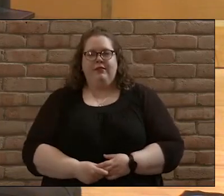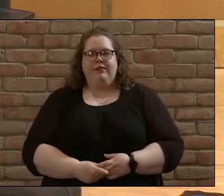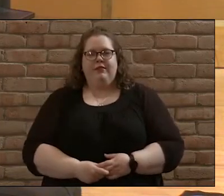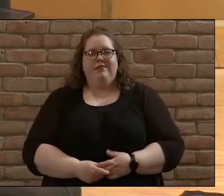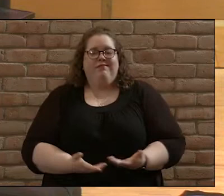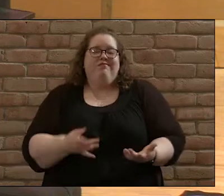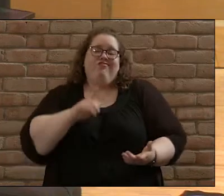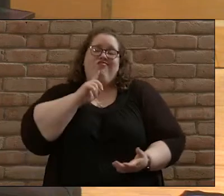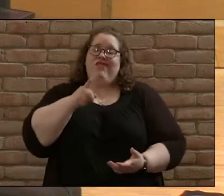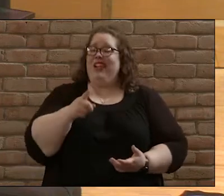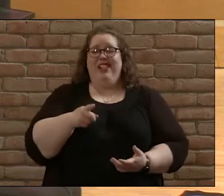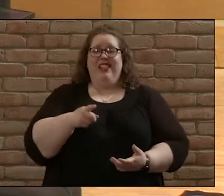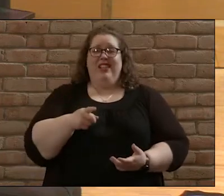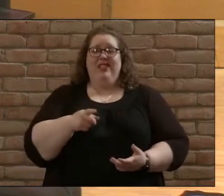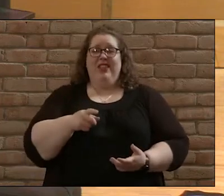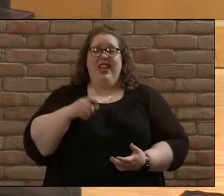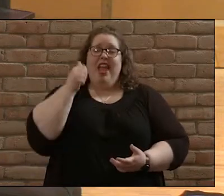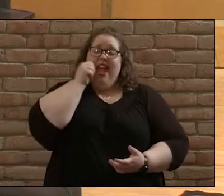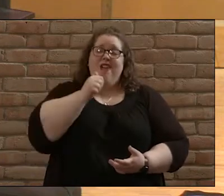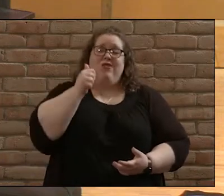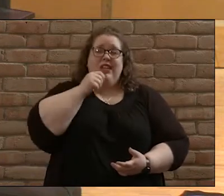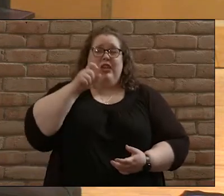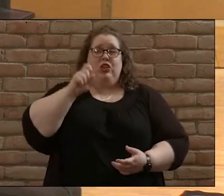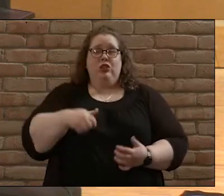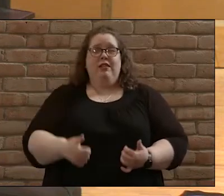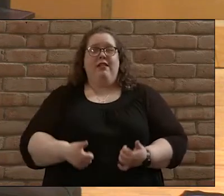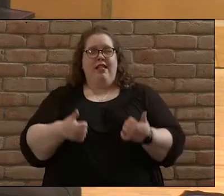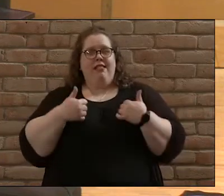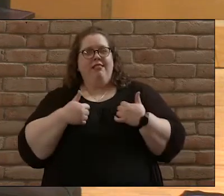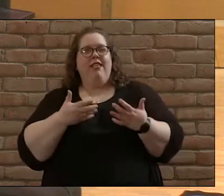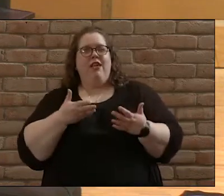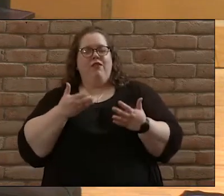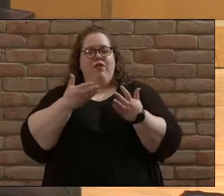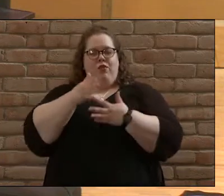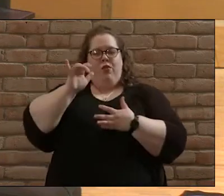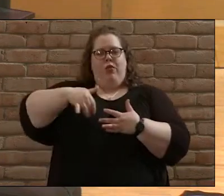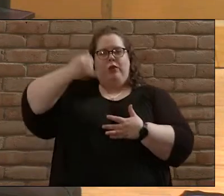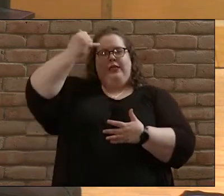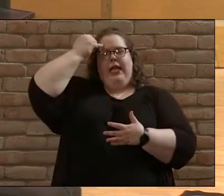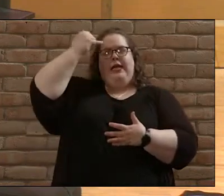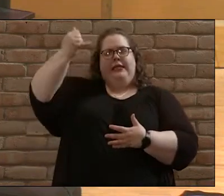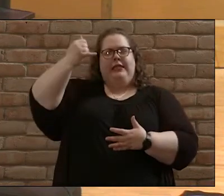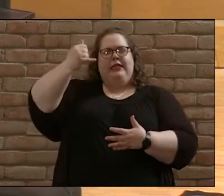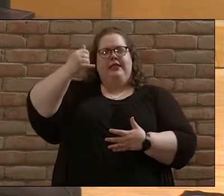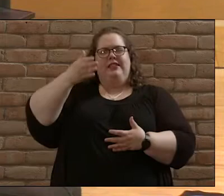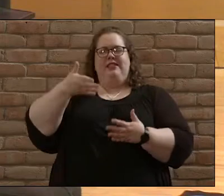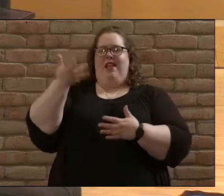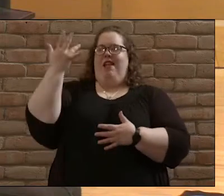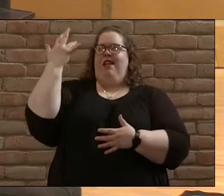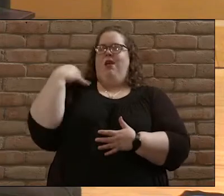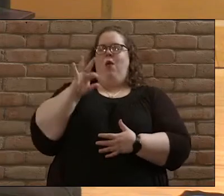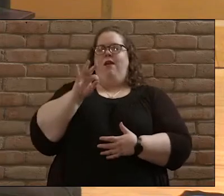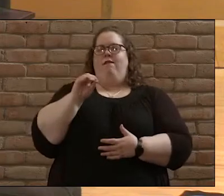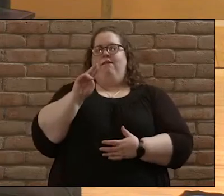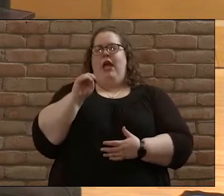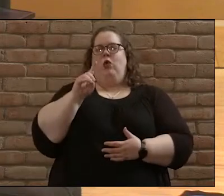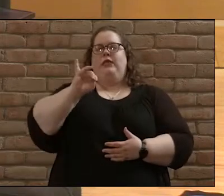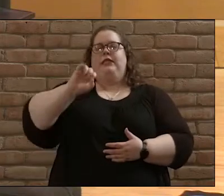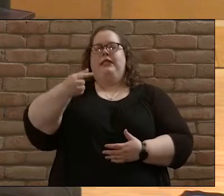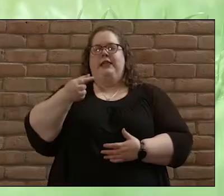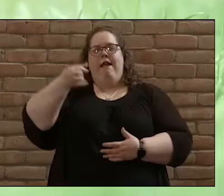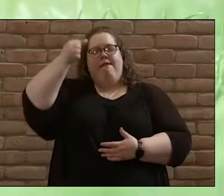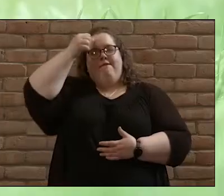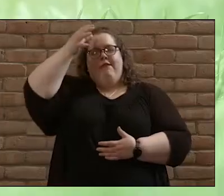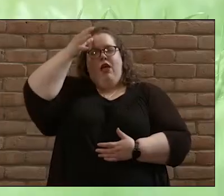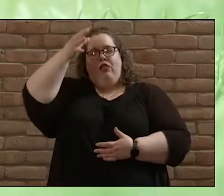every day try to live by the ideals that our founding fathers set forth in the Declaration of Independence, that we should